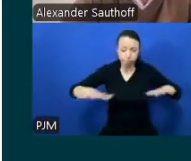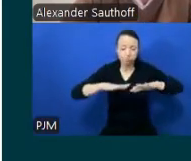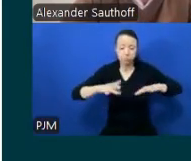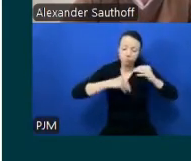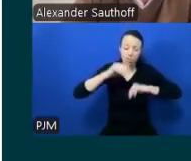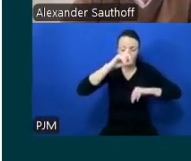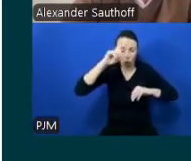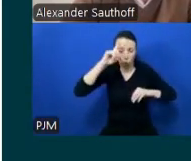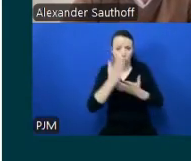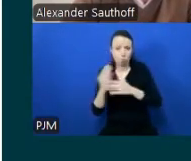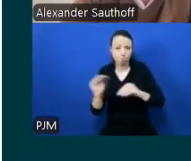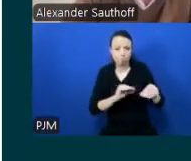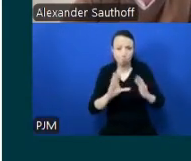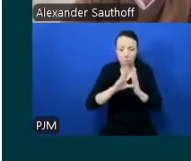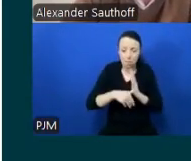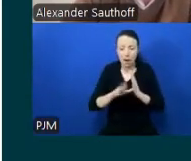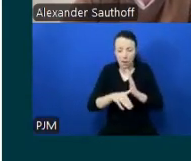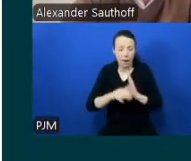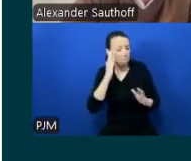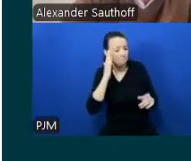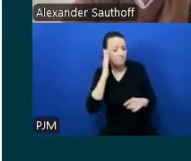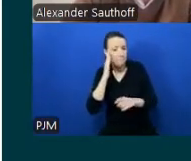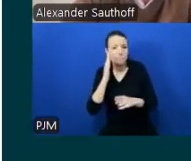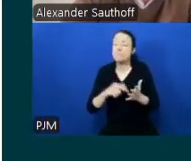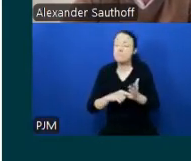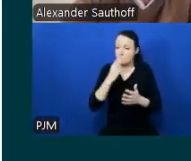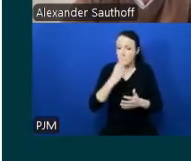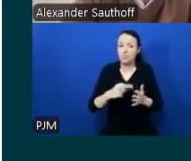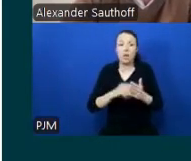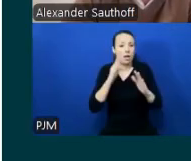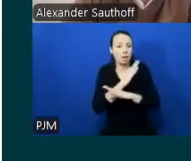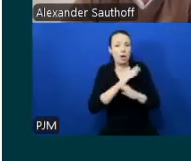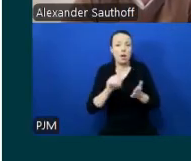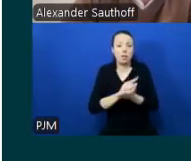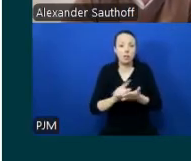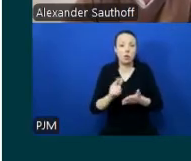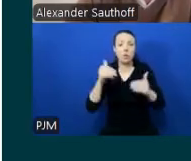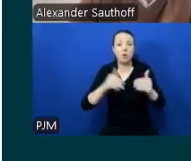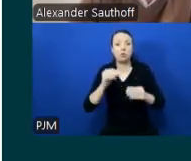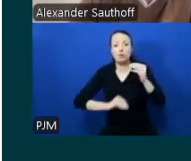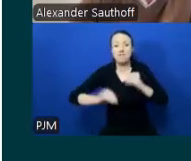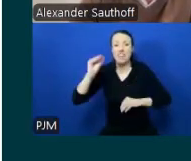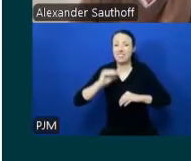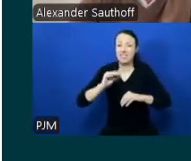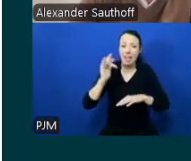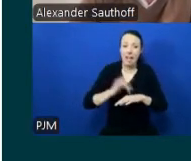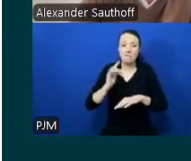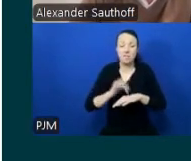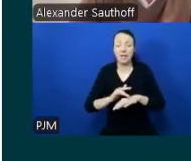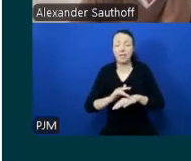can have amplified impacts if they are not addressed proactively.